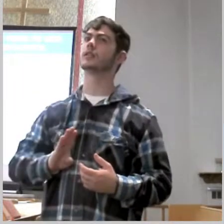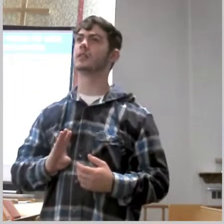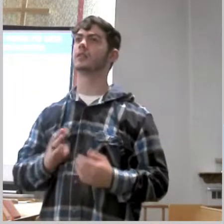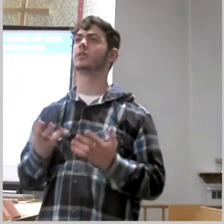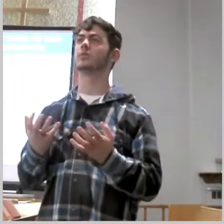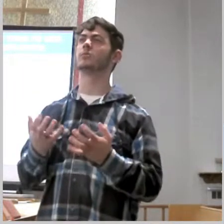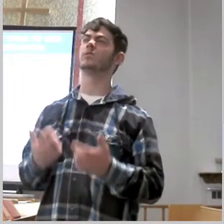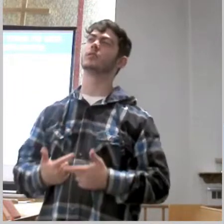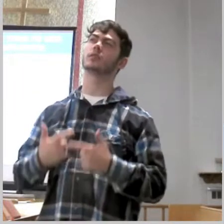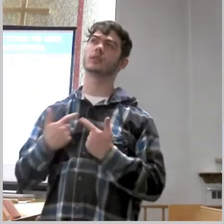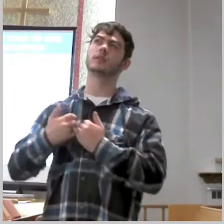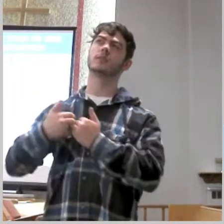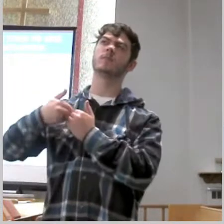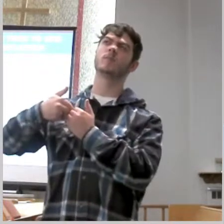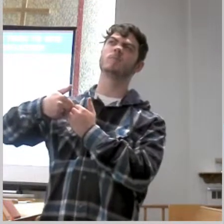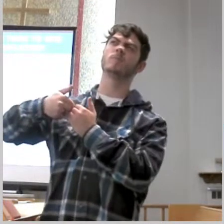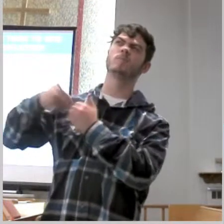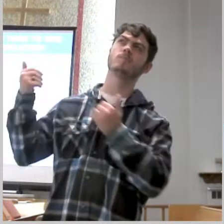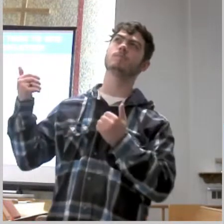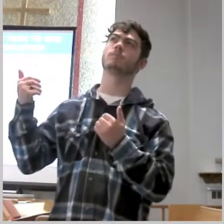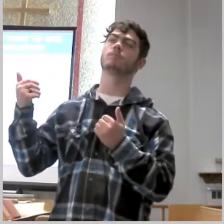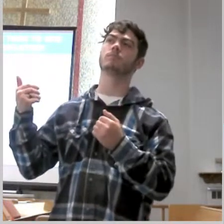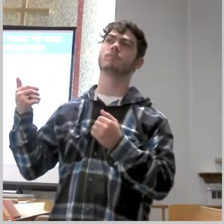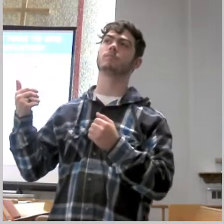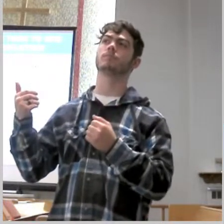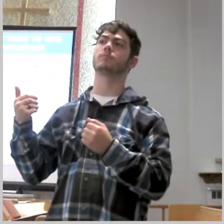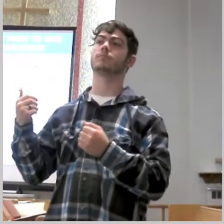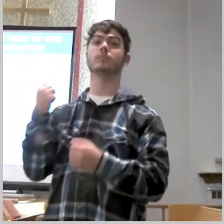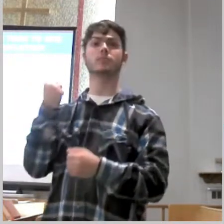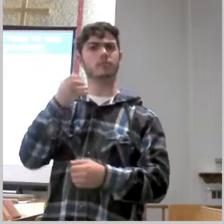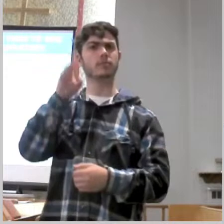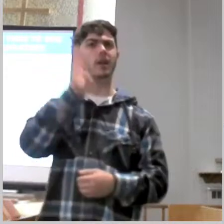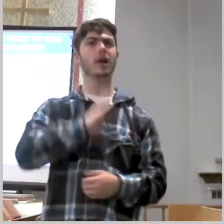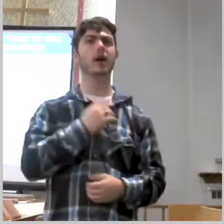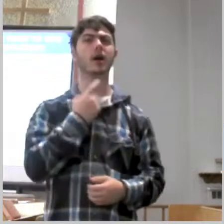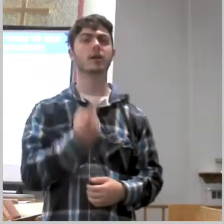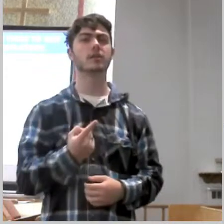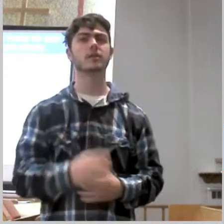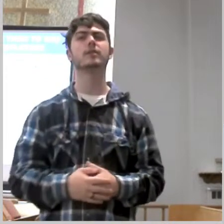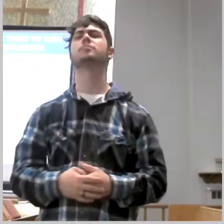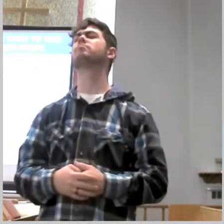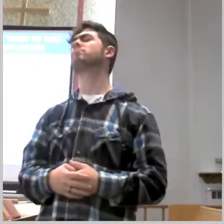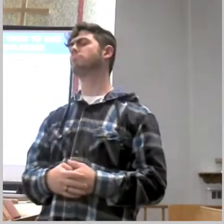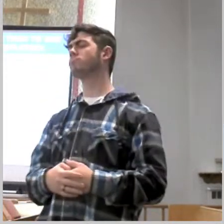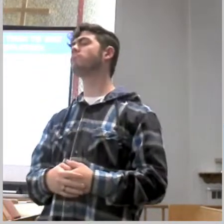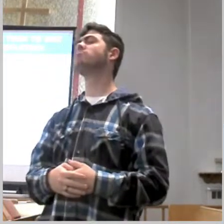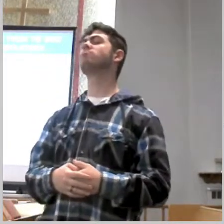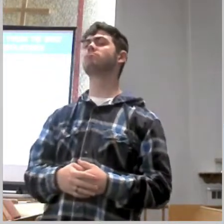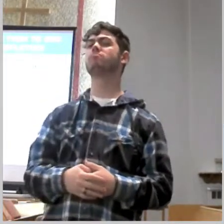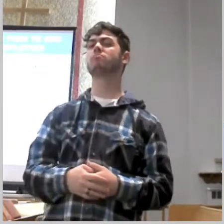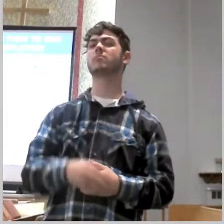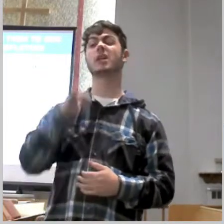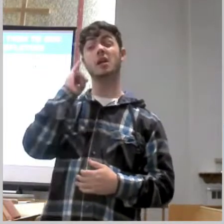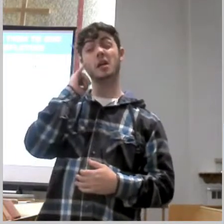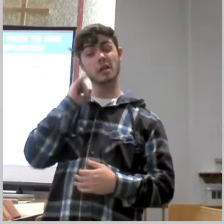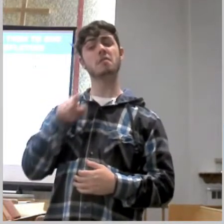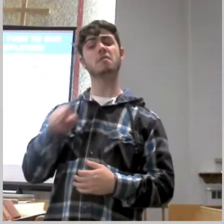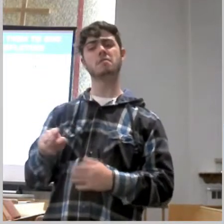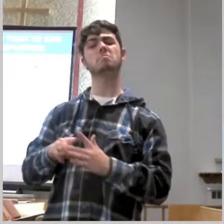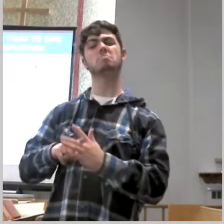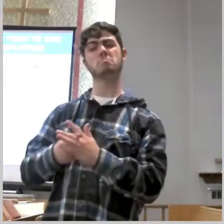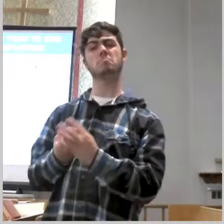apart from God. And so God says something interesting in Genesis 11:6. He says, if they have begun to do